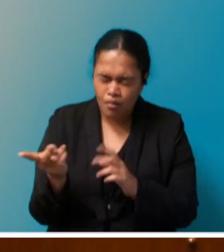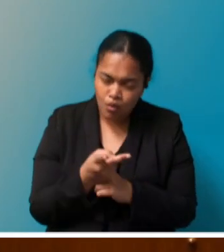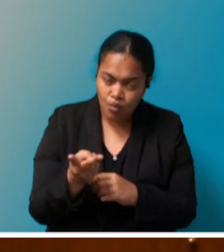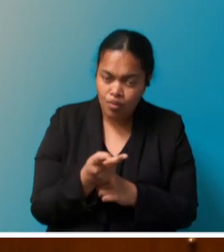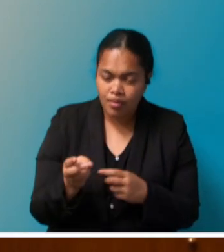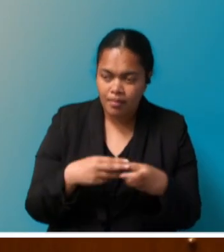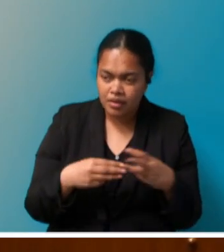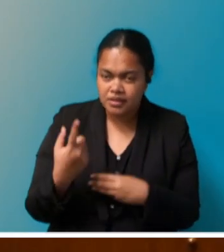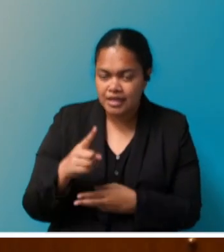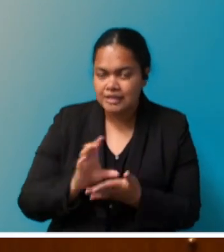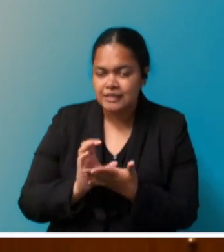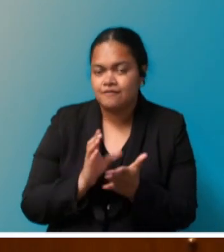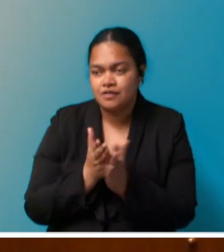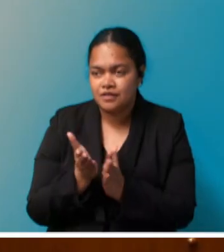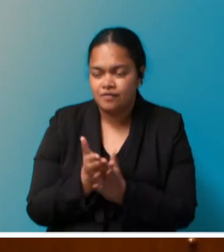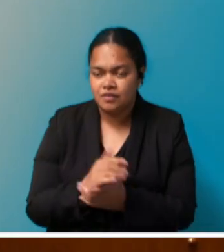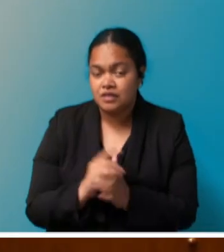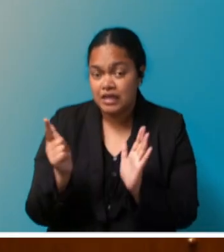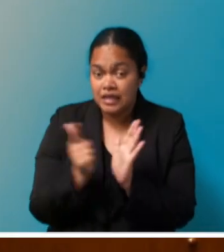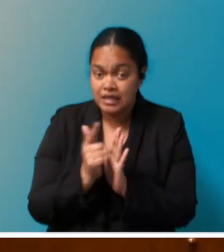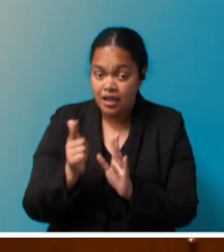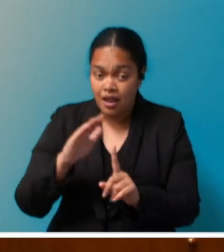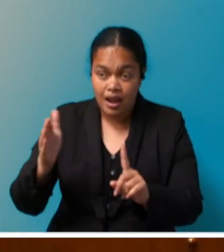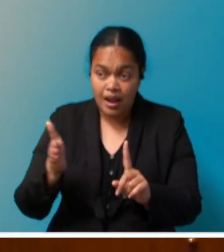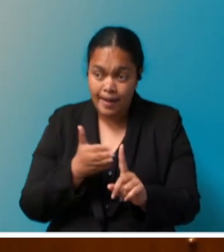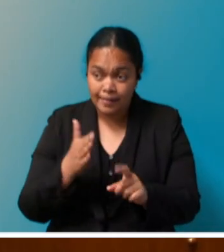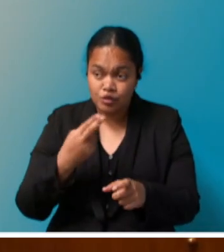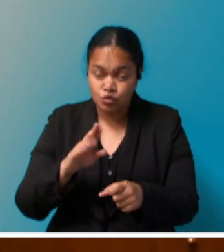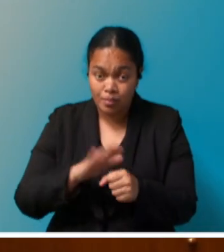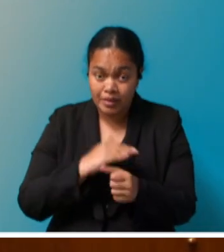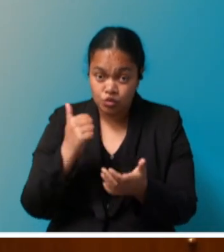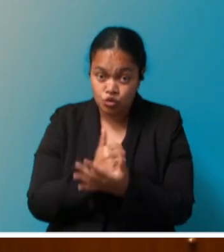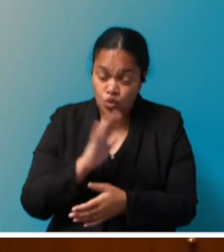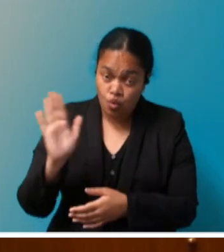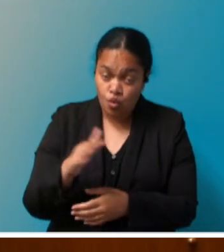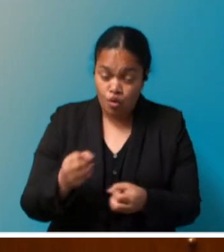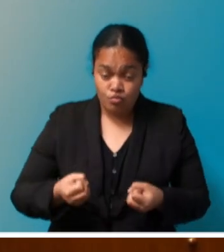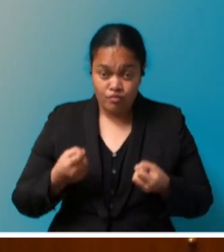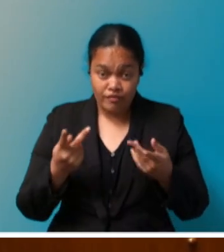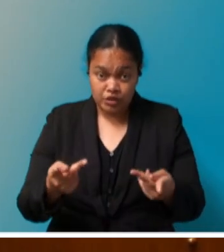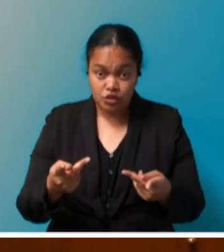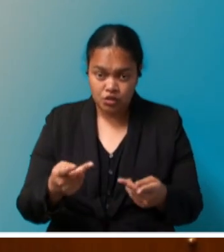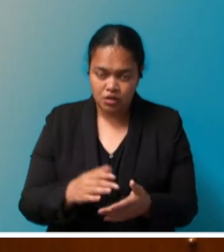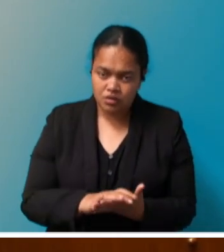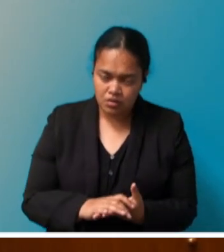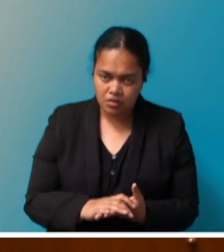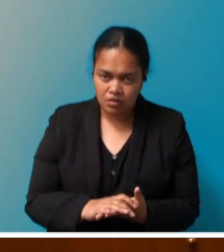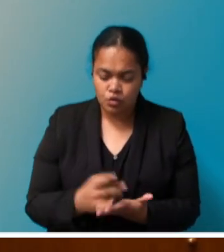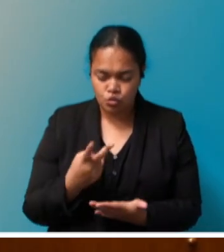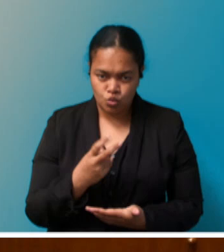servants. Legal alignment to ensure all provisions conform with the